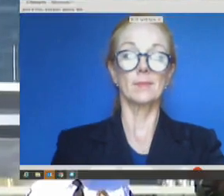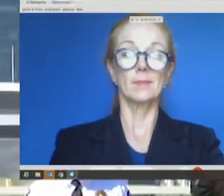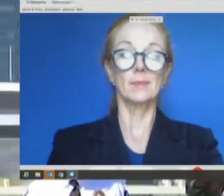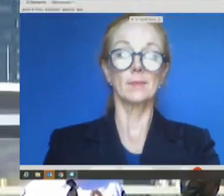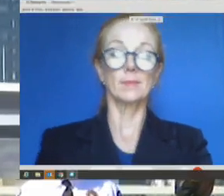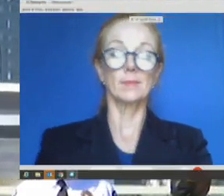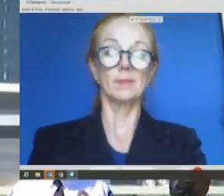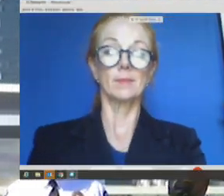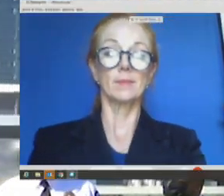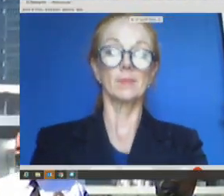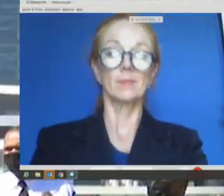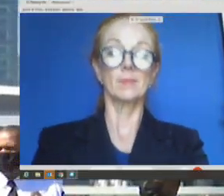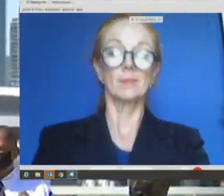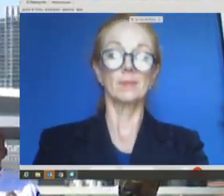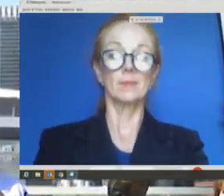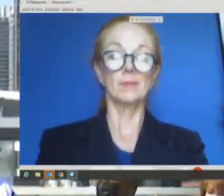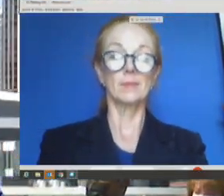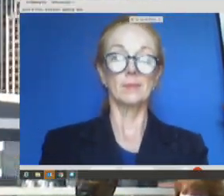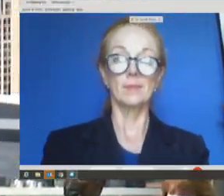to what the original question is.